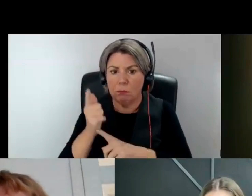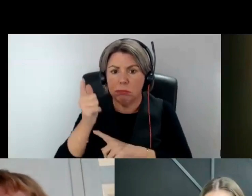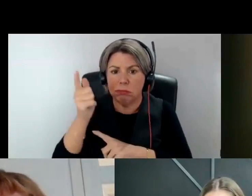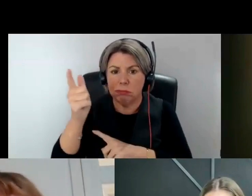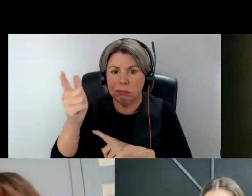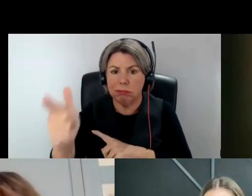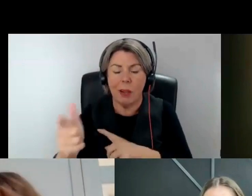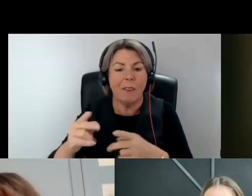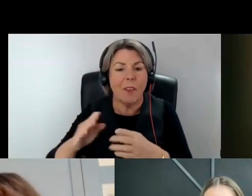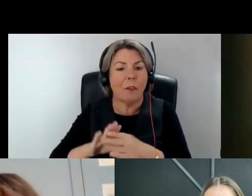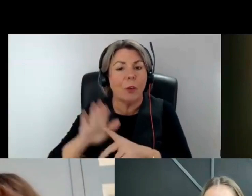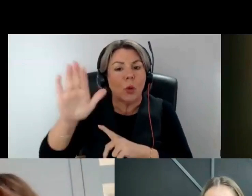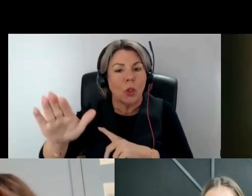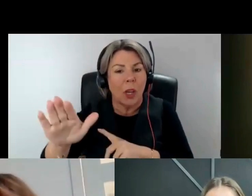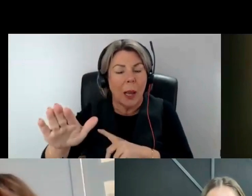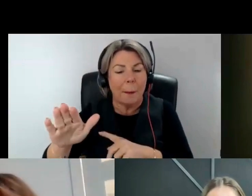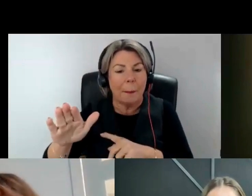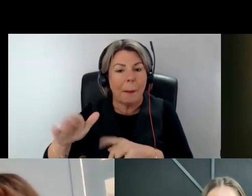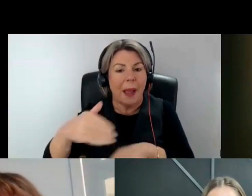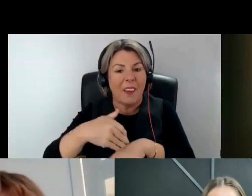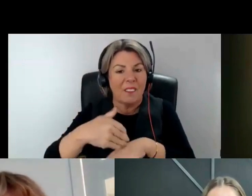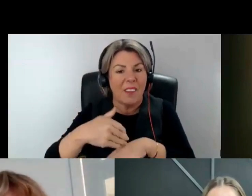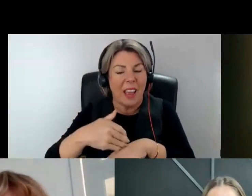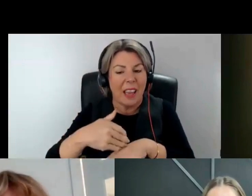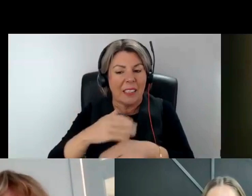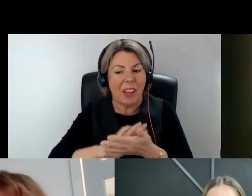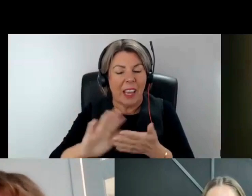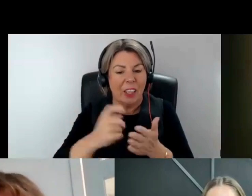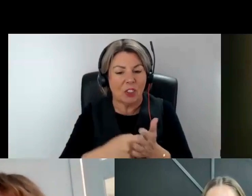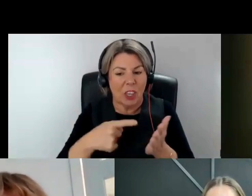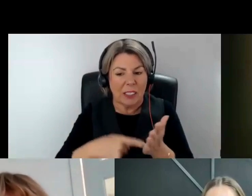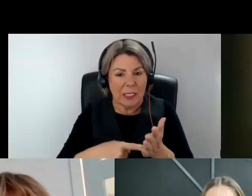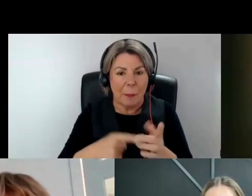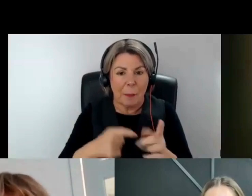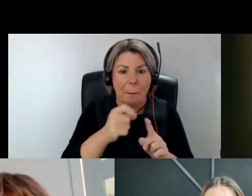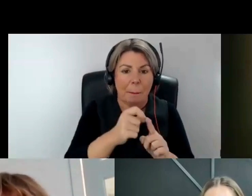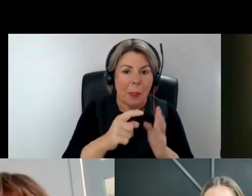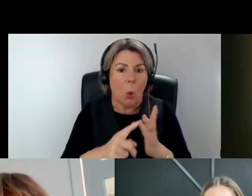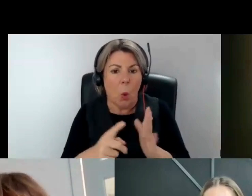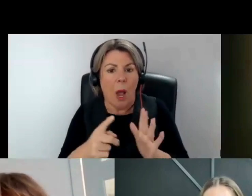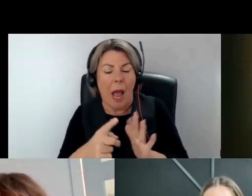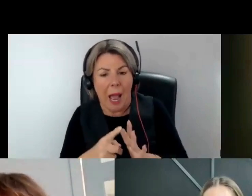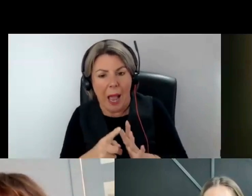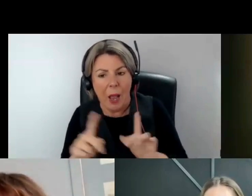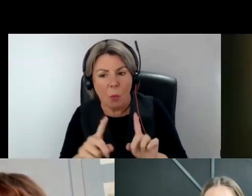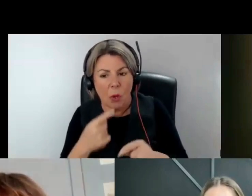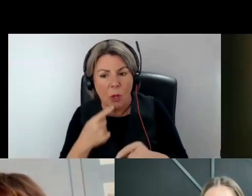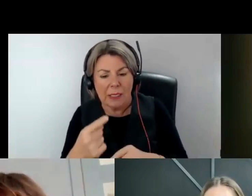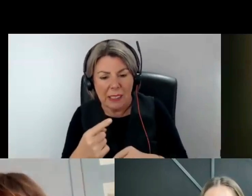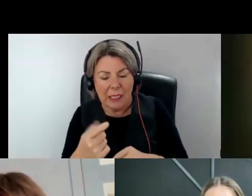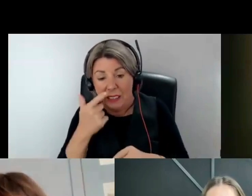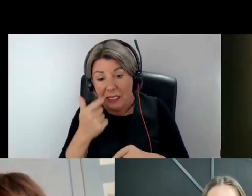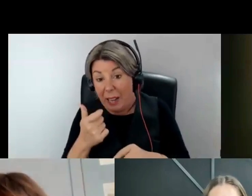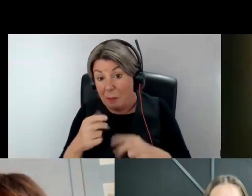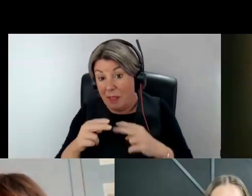whether the long-term effects of HRT would be worse than those for POI. But I think in a way, Becky, what you're saying is you can be